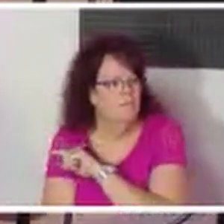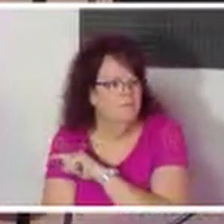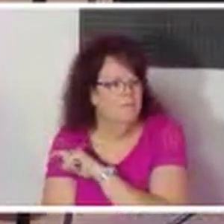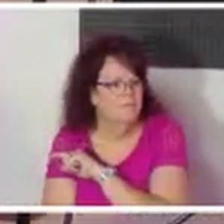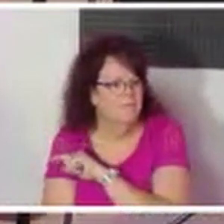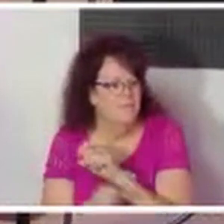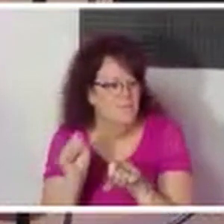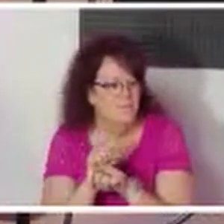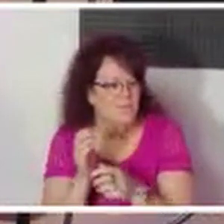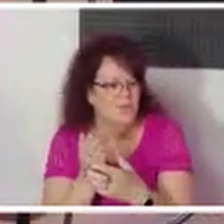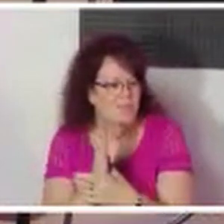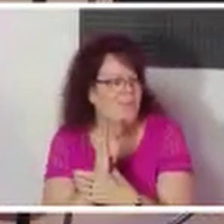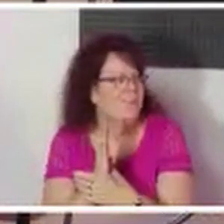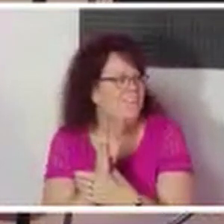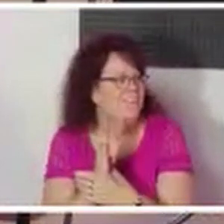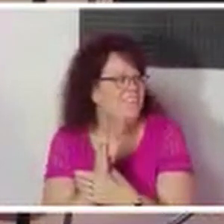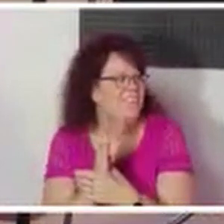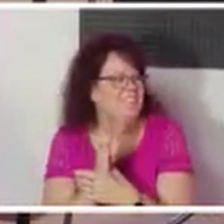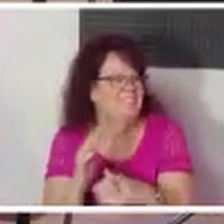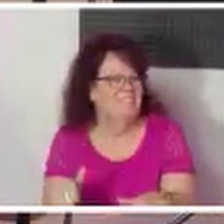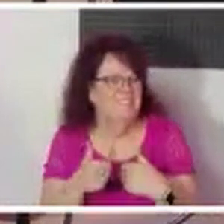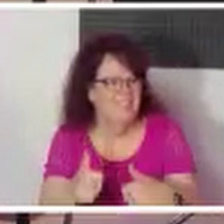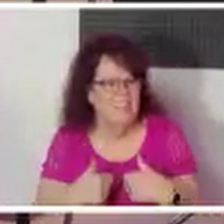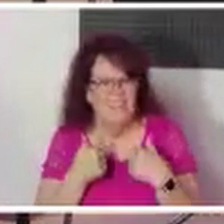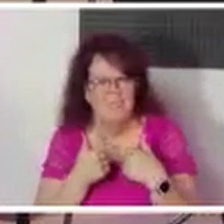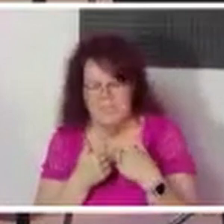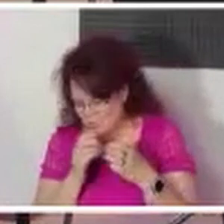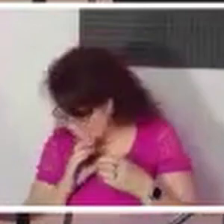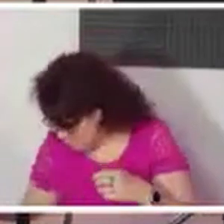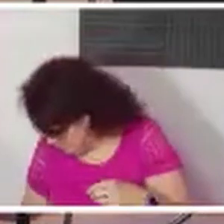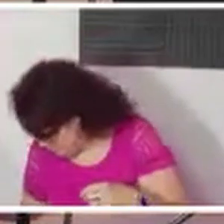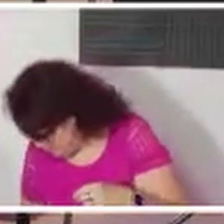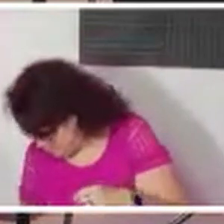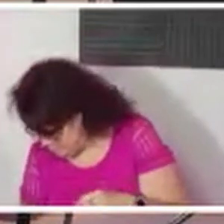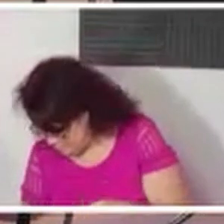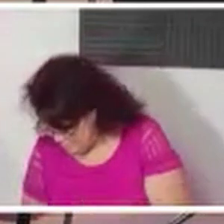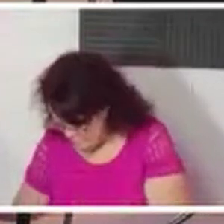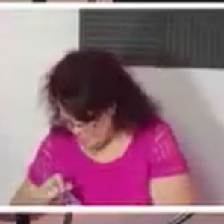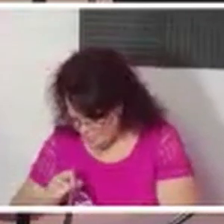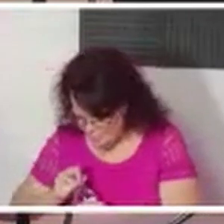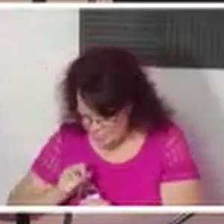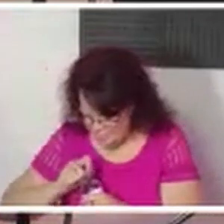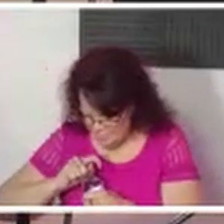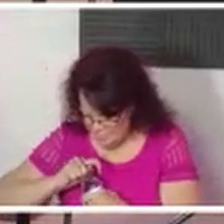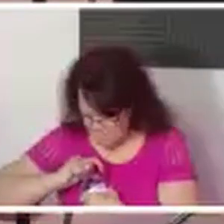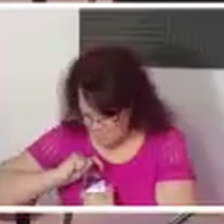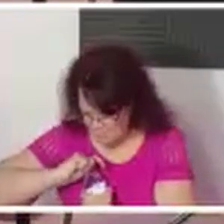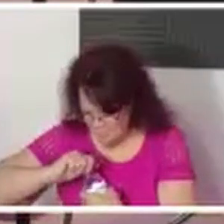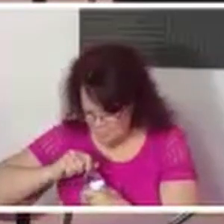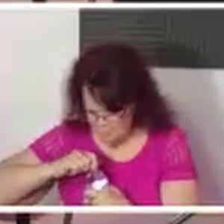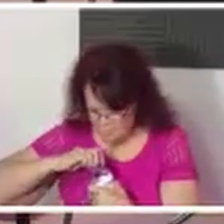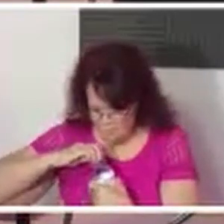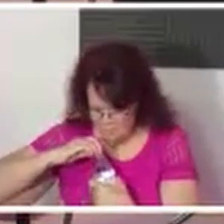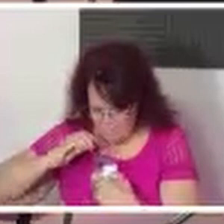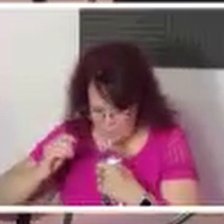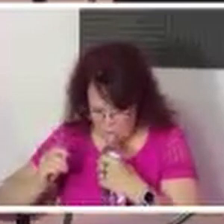work through, these babies are living life and I love it. Yeah. But really provide